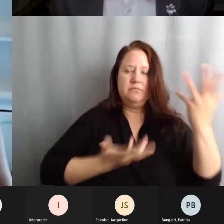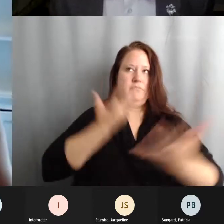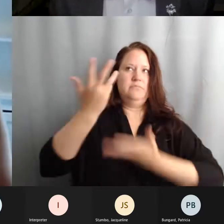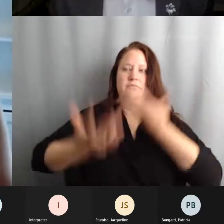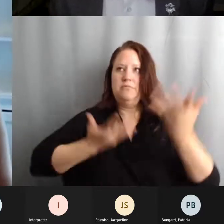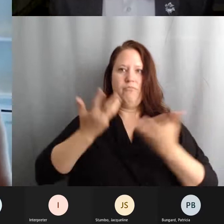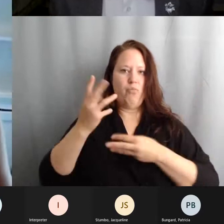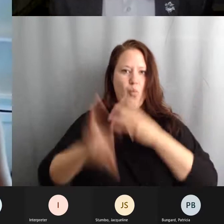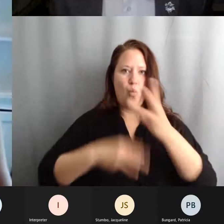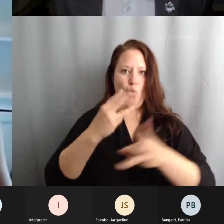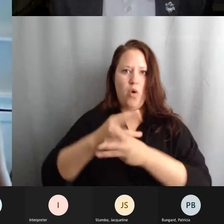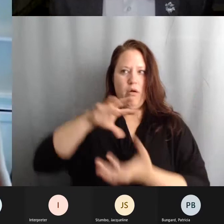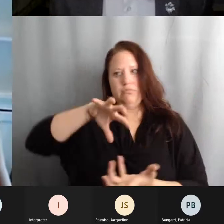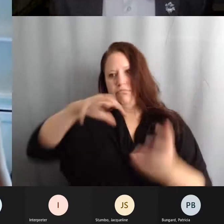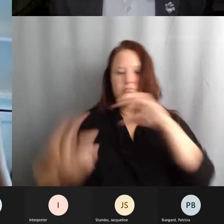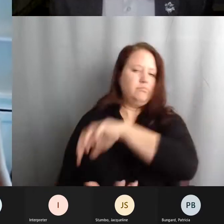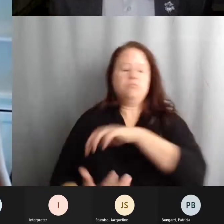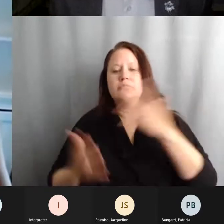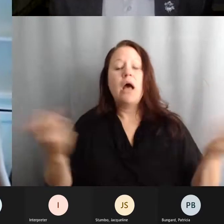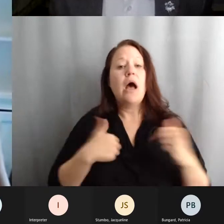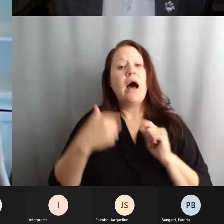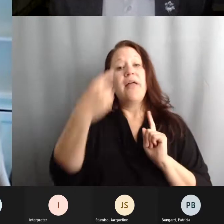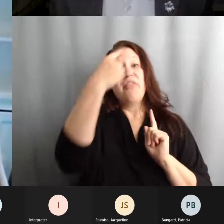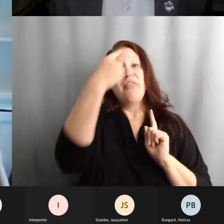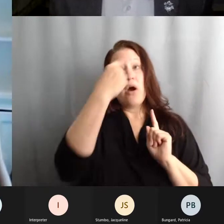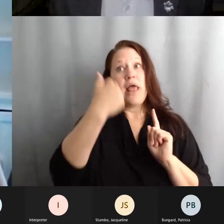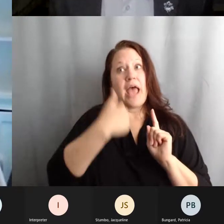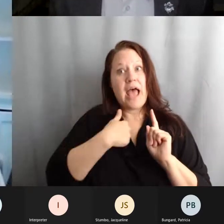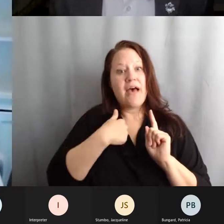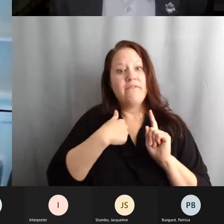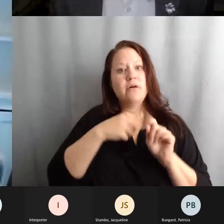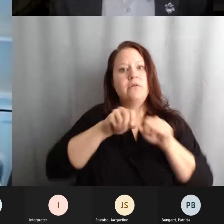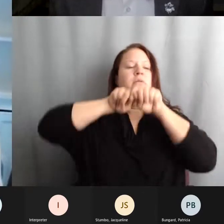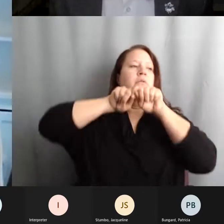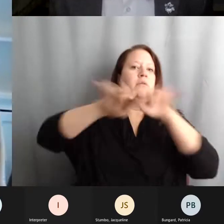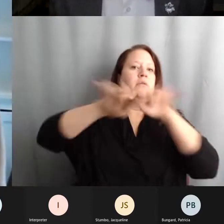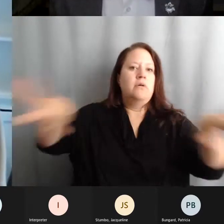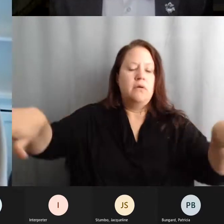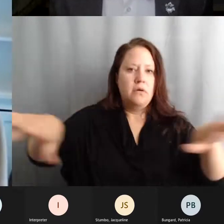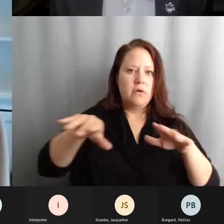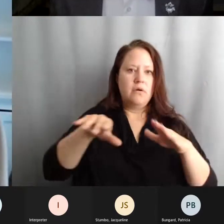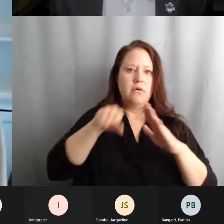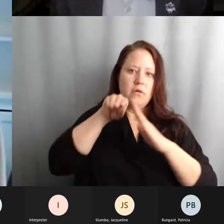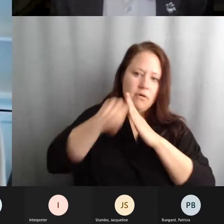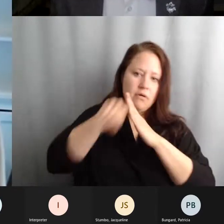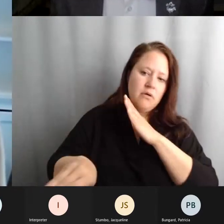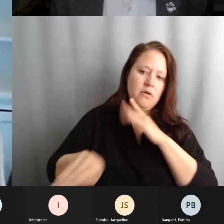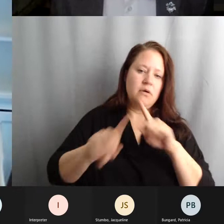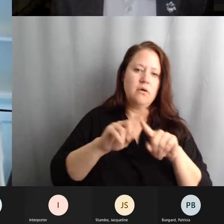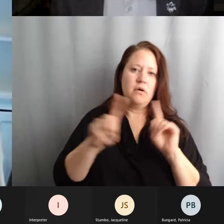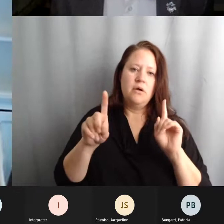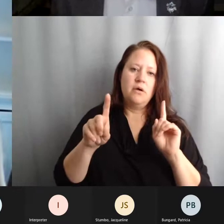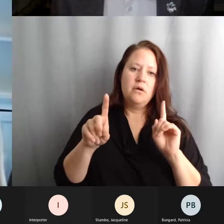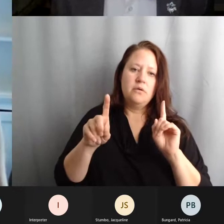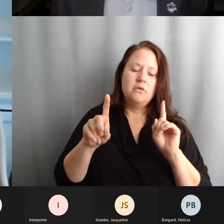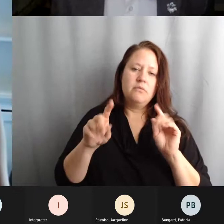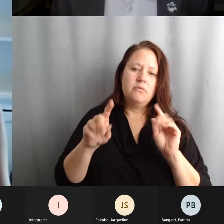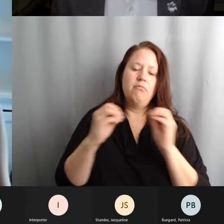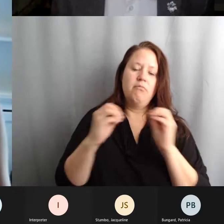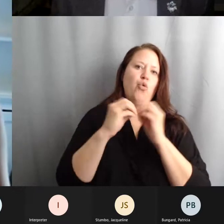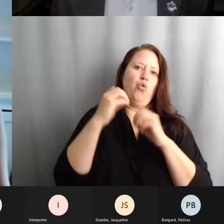boat. I expected that we were going to have a surge for sure. It's a little bit earlier than anyone had modeled,